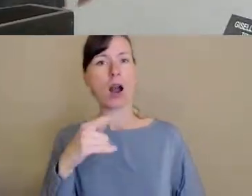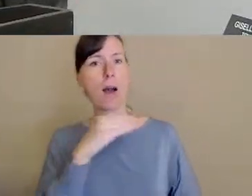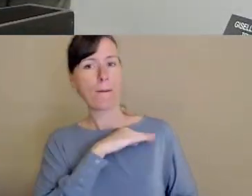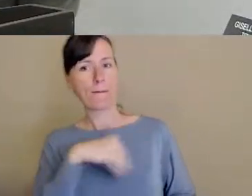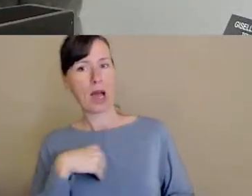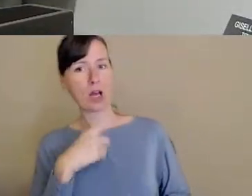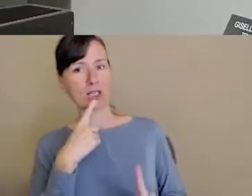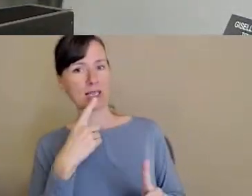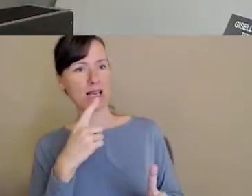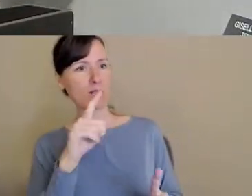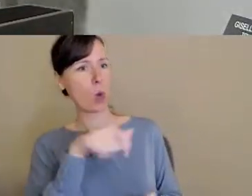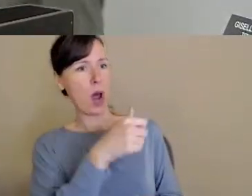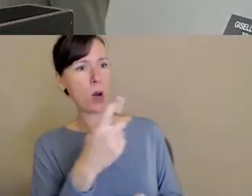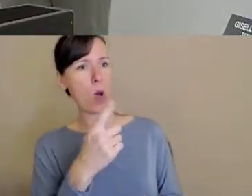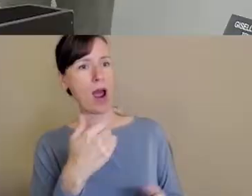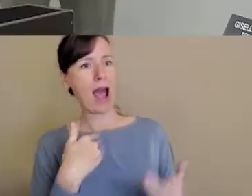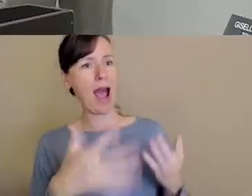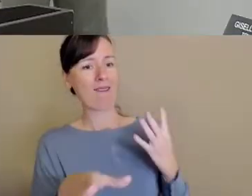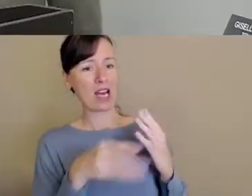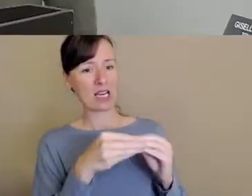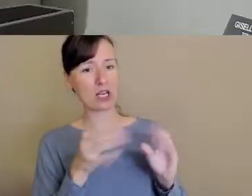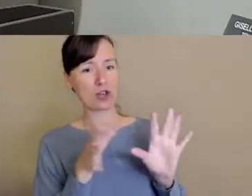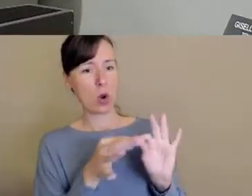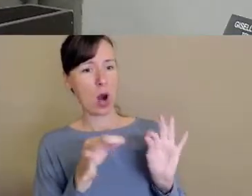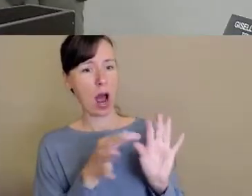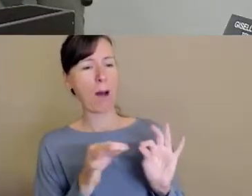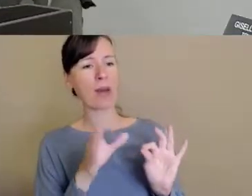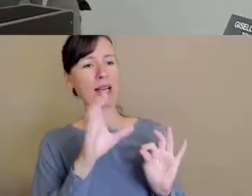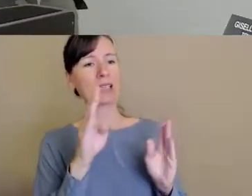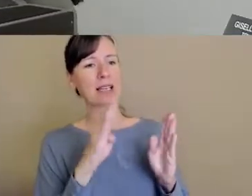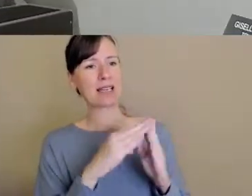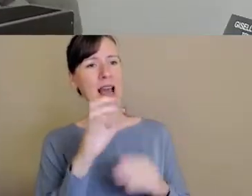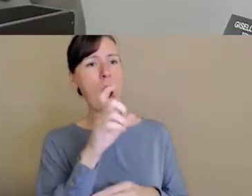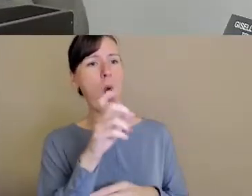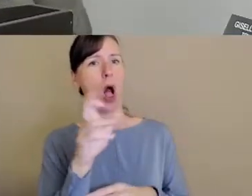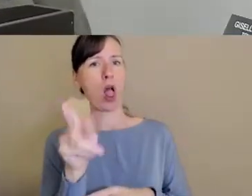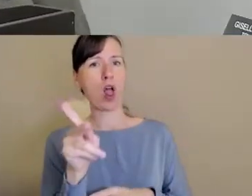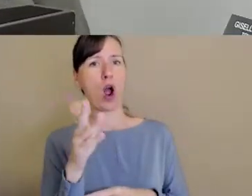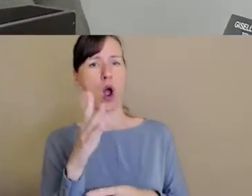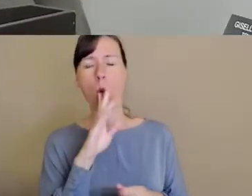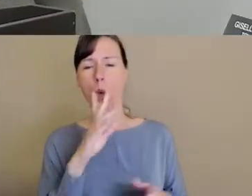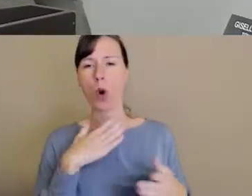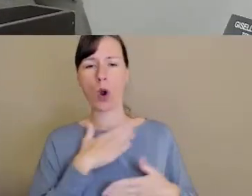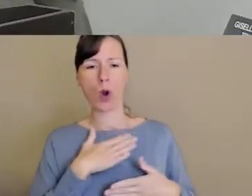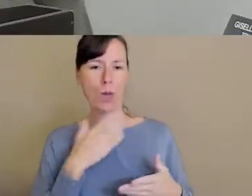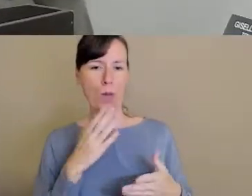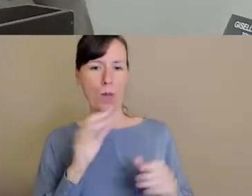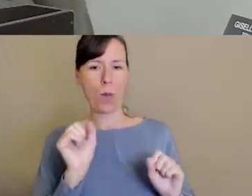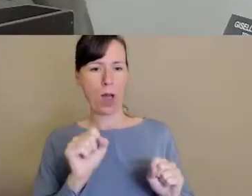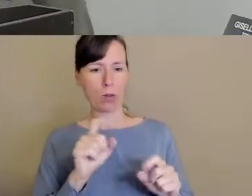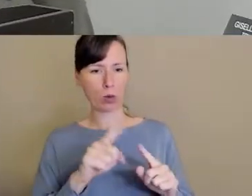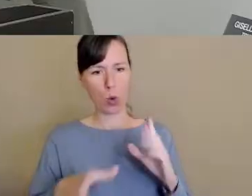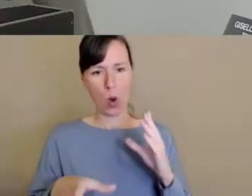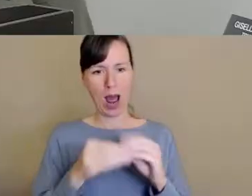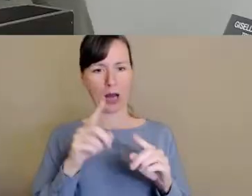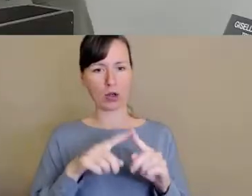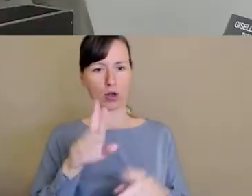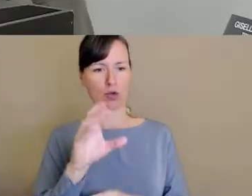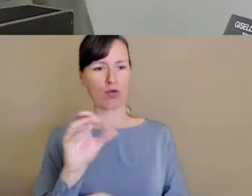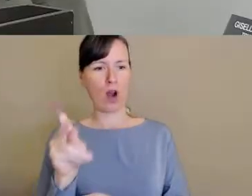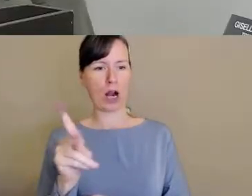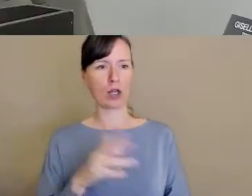would be happy to enter them into the record. Just hand her the written comments. My name is Patty King, and